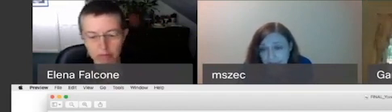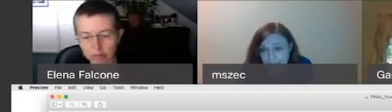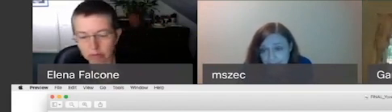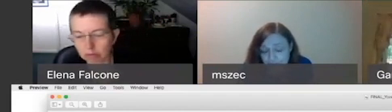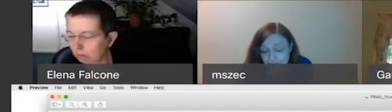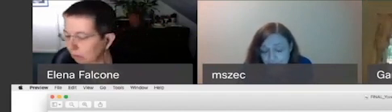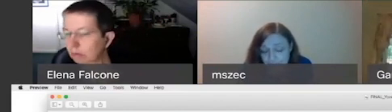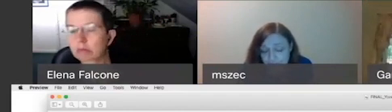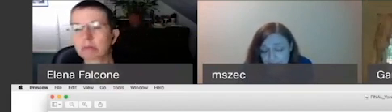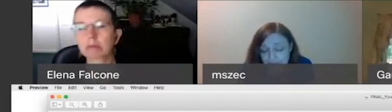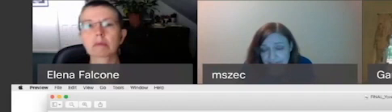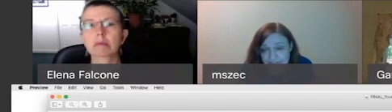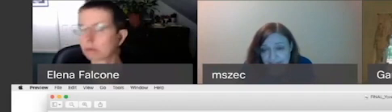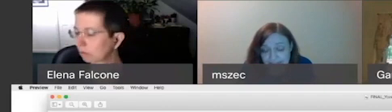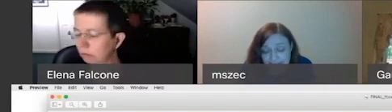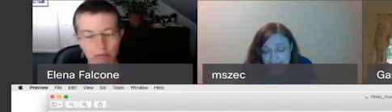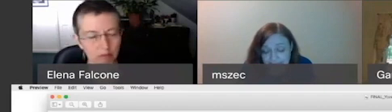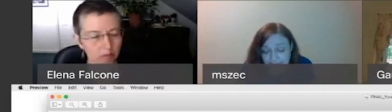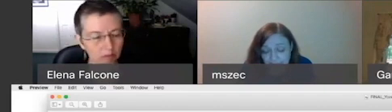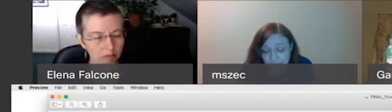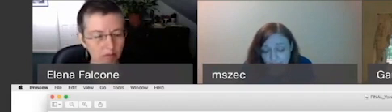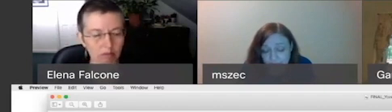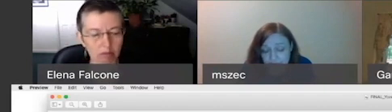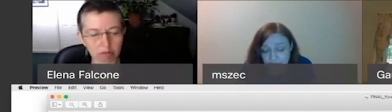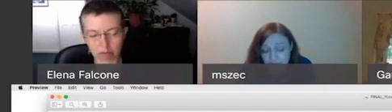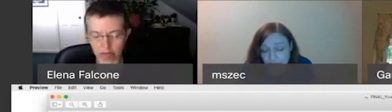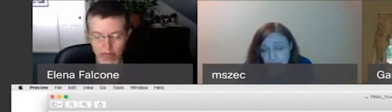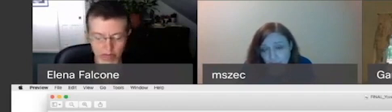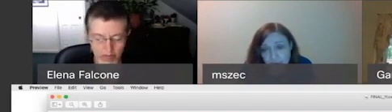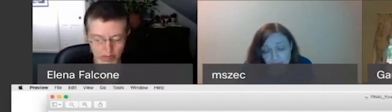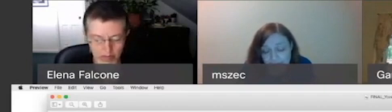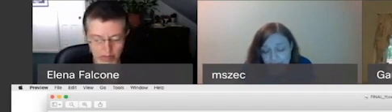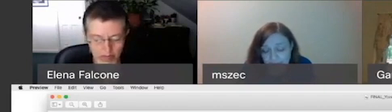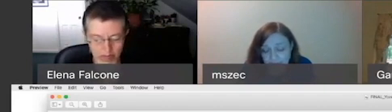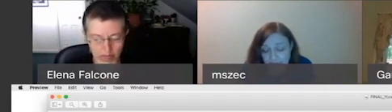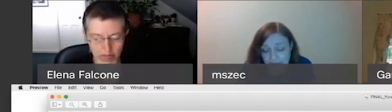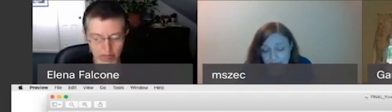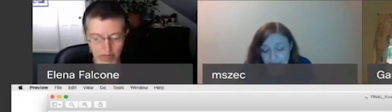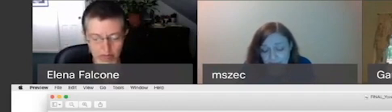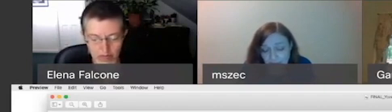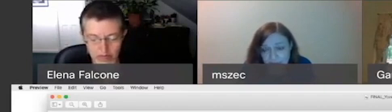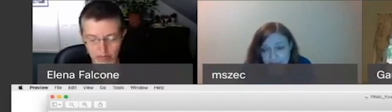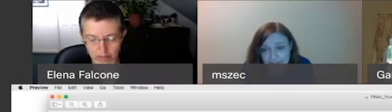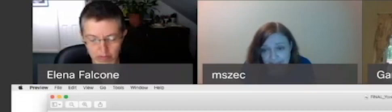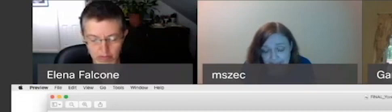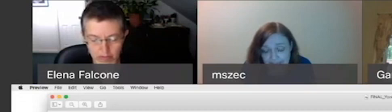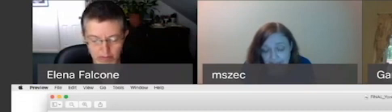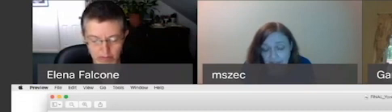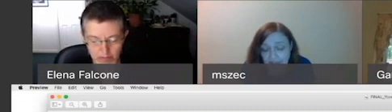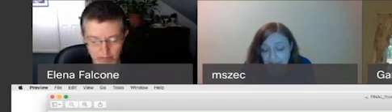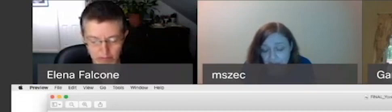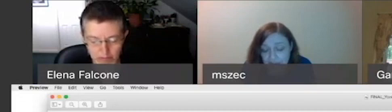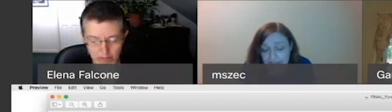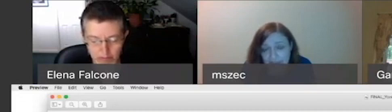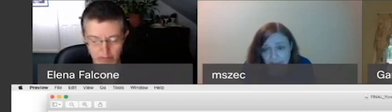note any damage. If a detailed list of why the security was withheld is not given in 14 days,